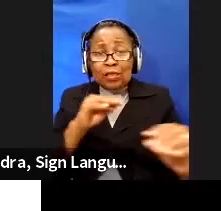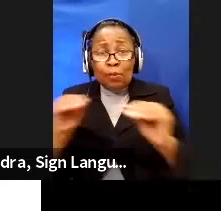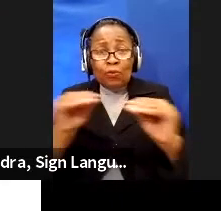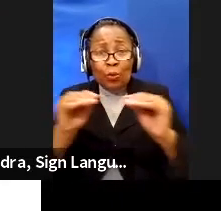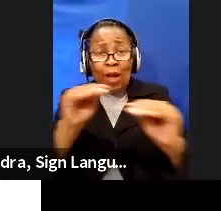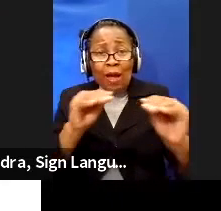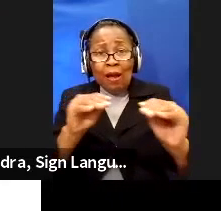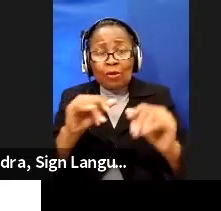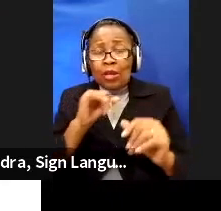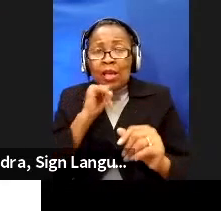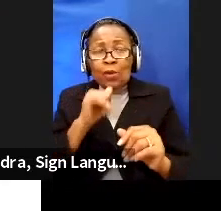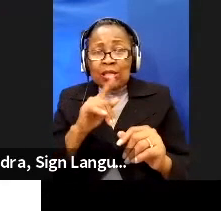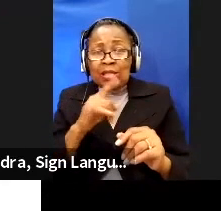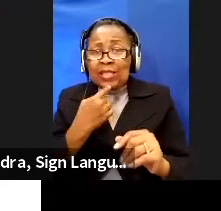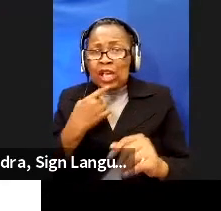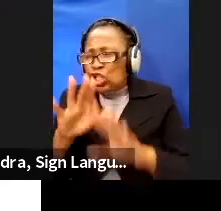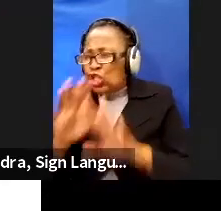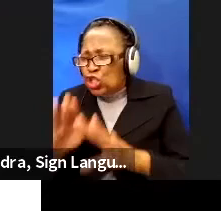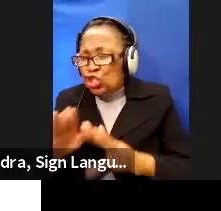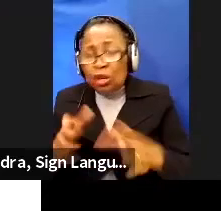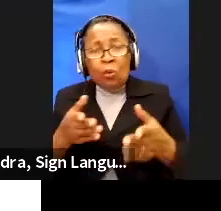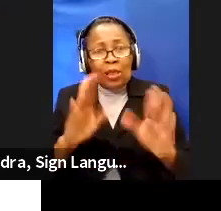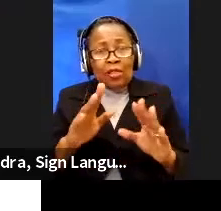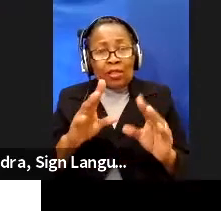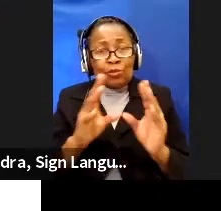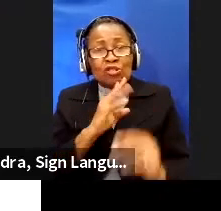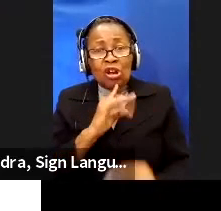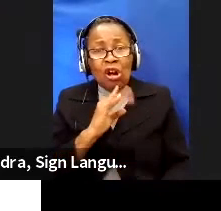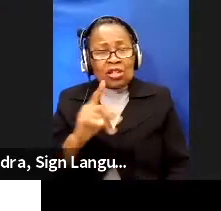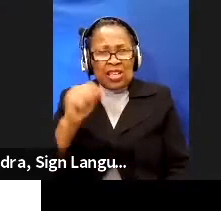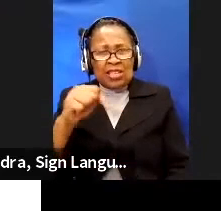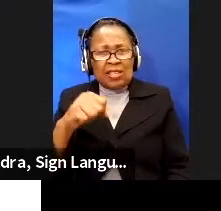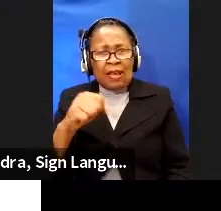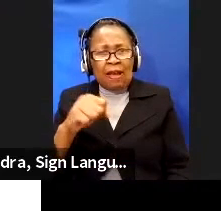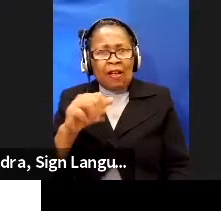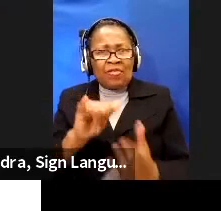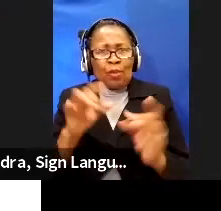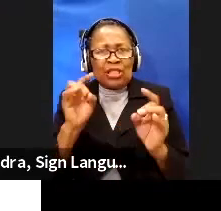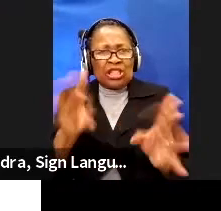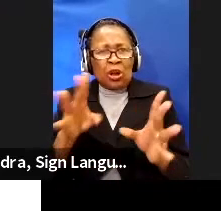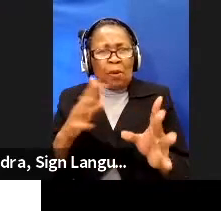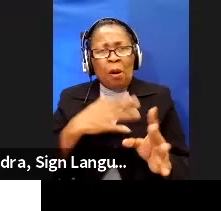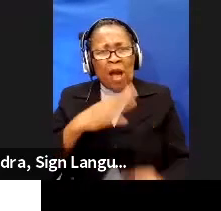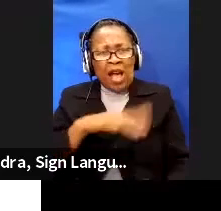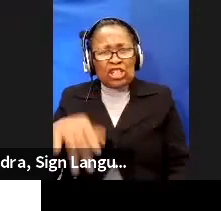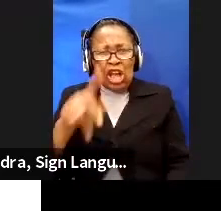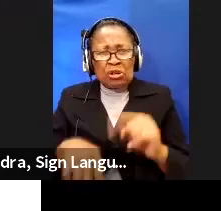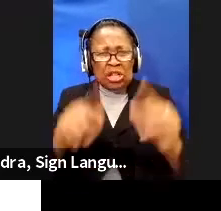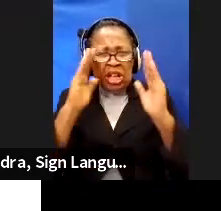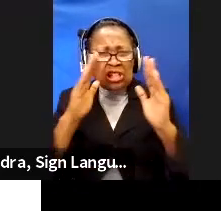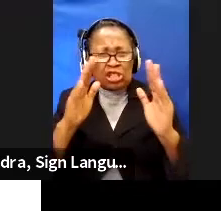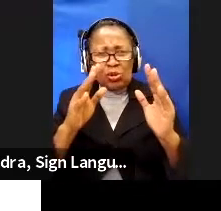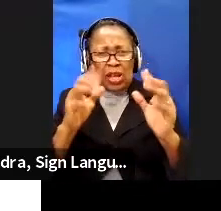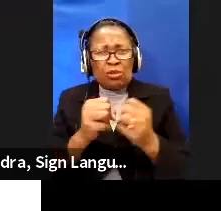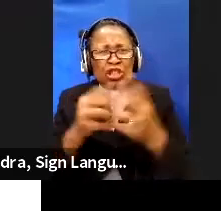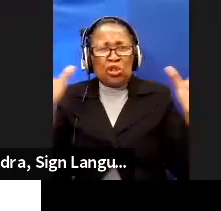we didn't shush people. We let them talk. And the parents said, "Yeah, that was terrible. My child couldn't concentrate. There was all this stuff going on." And I